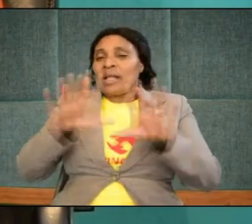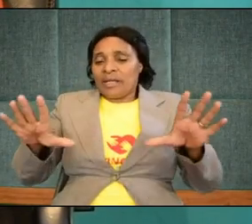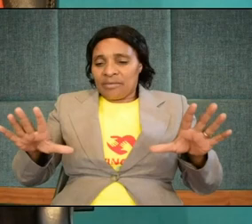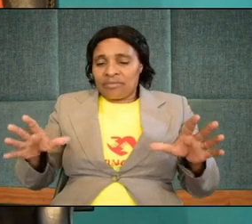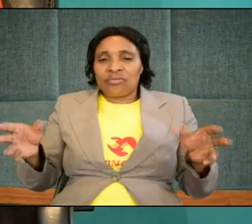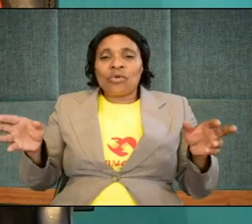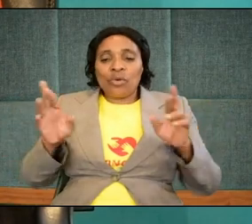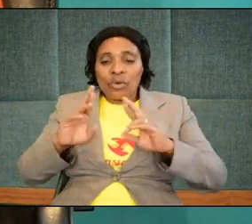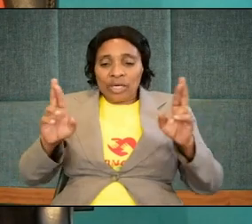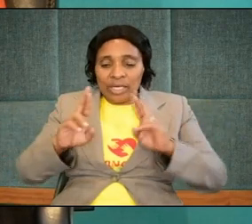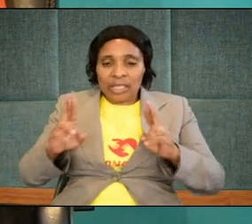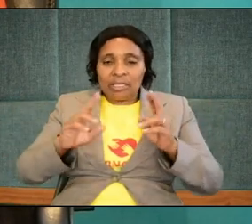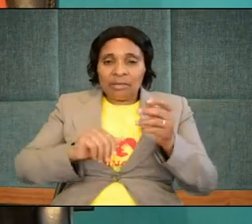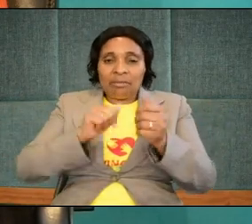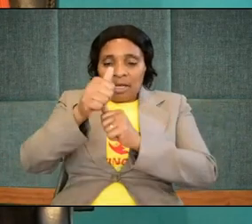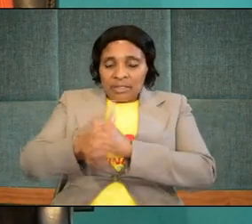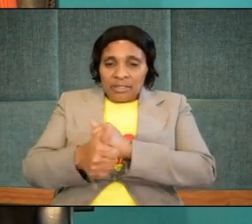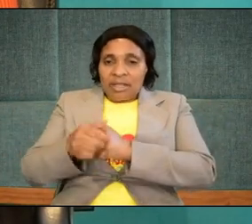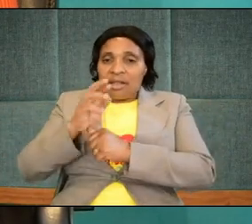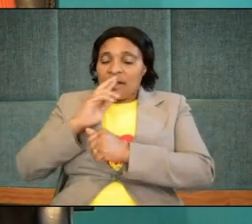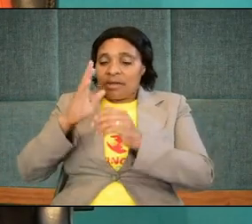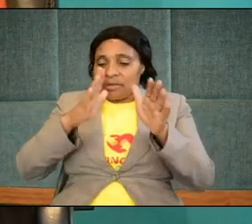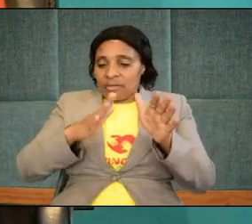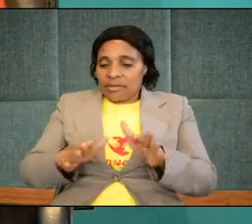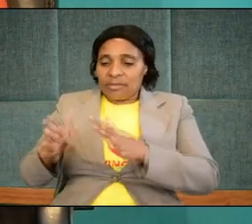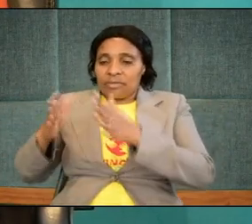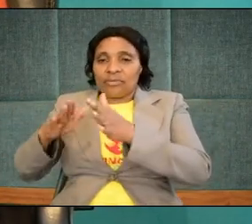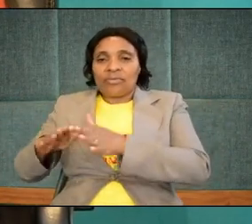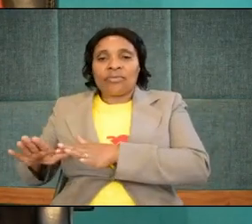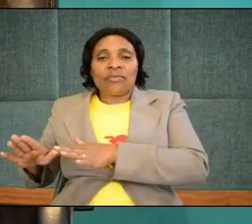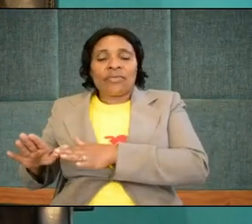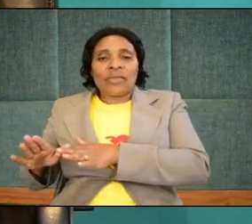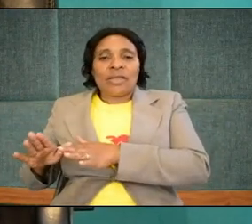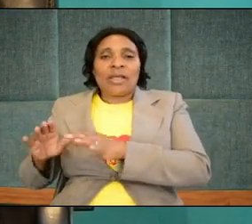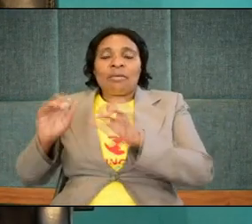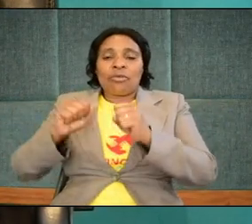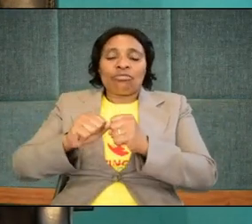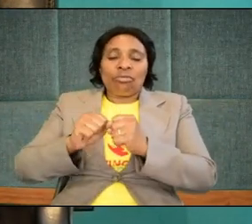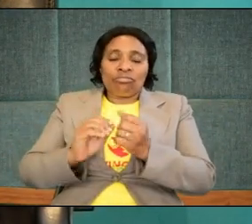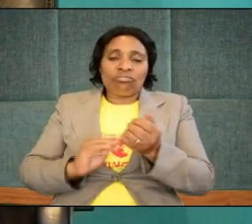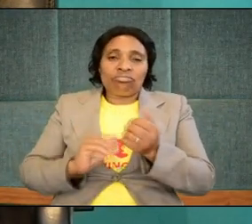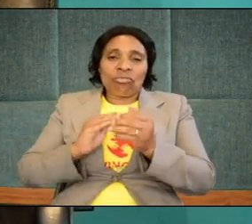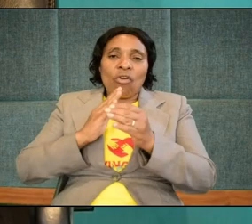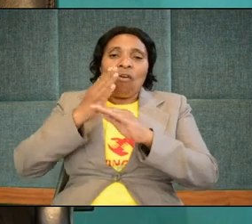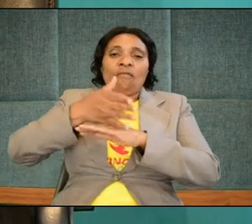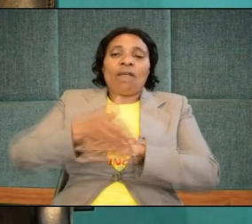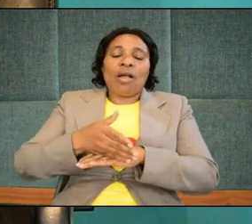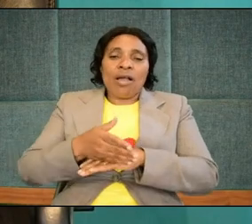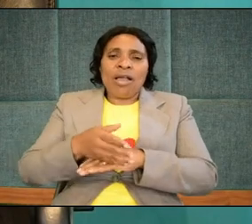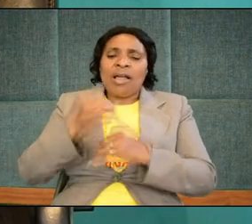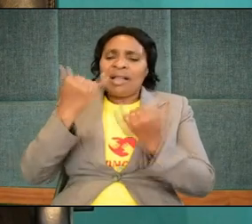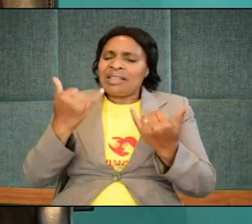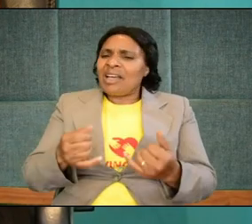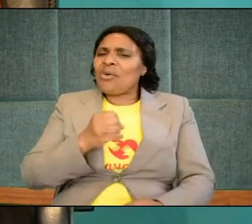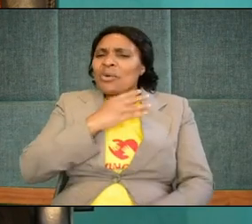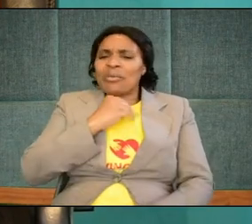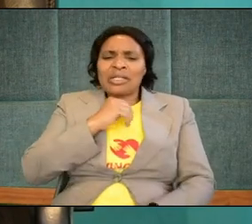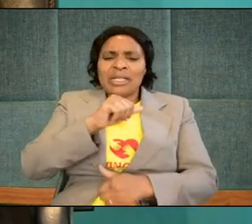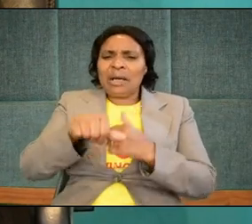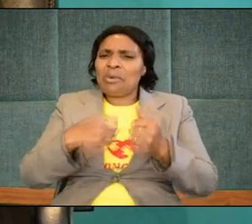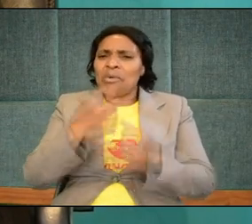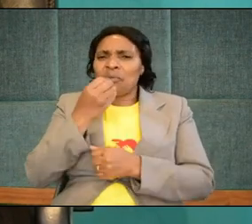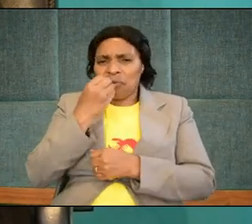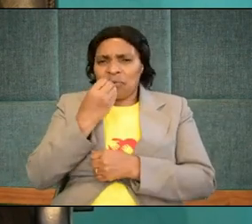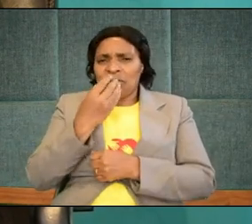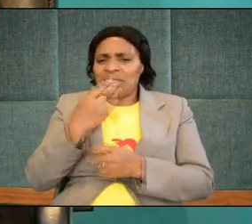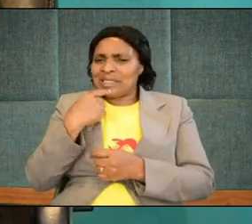already crossed the Red Sea and gone through the whole Mara incident. And now they were complaining to Moses about food.